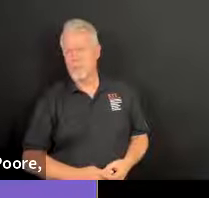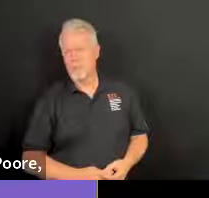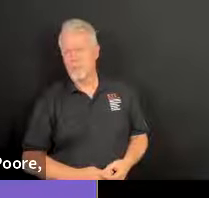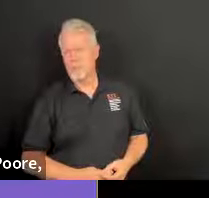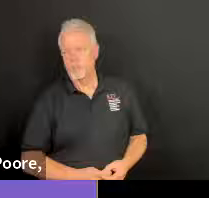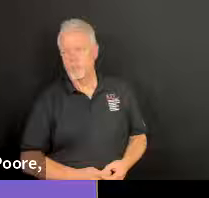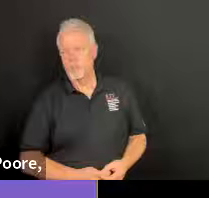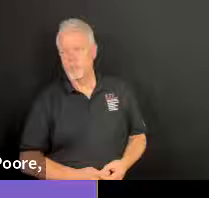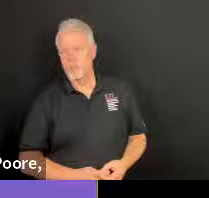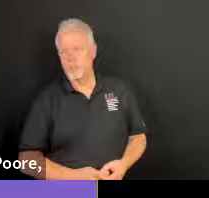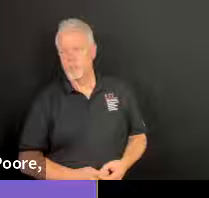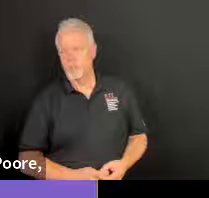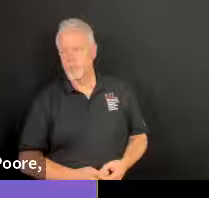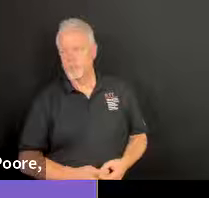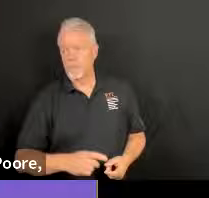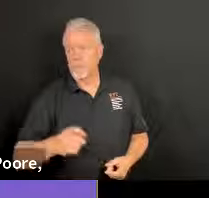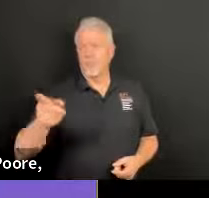Give you a moment to read here.